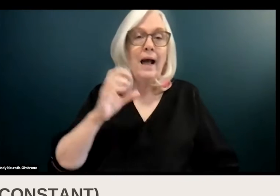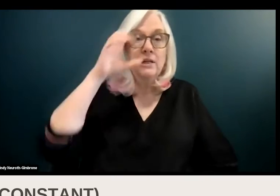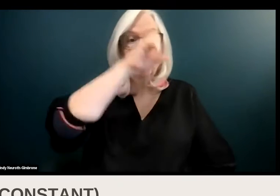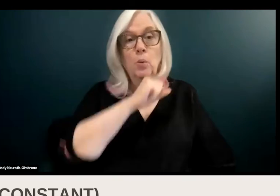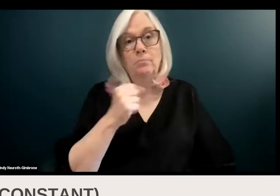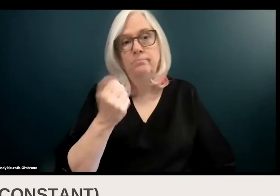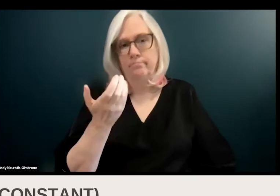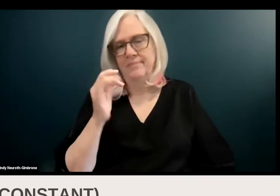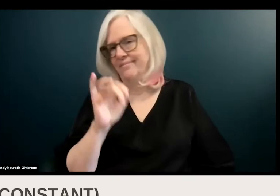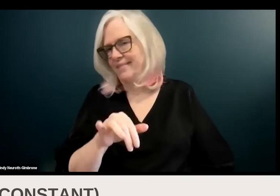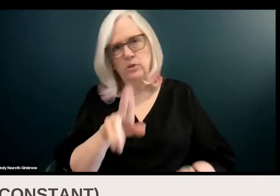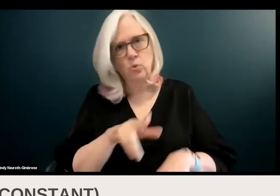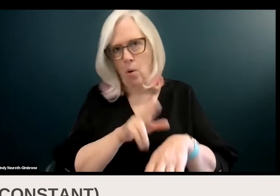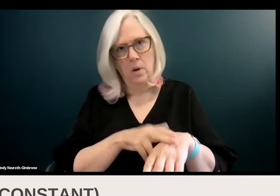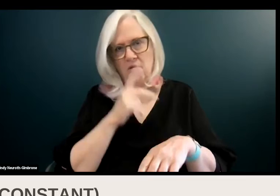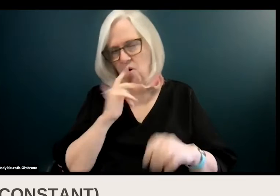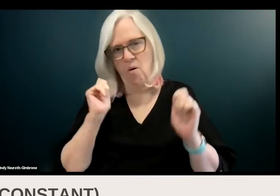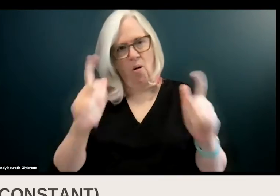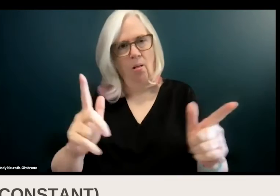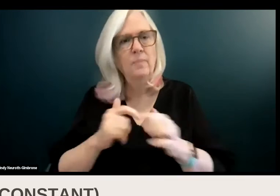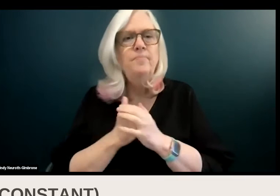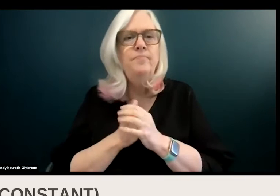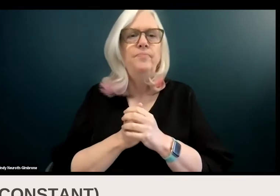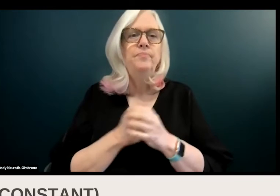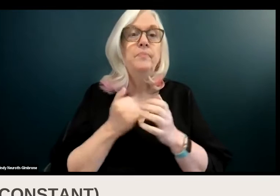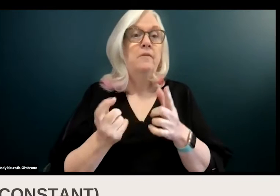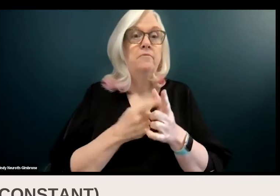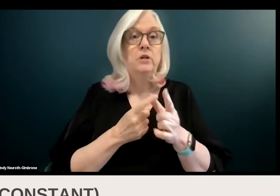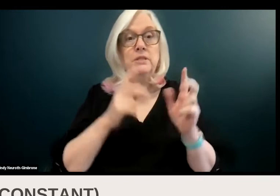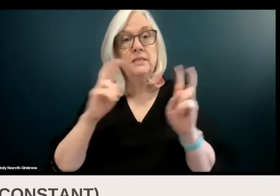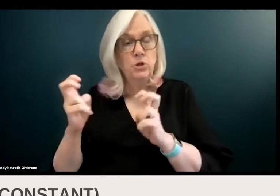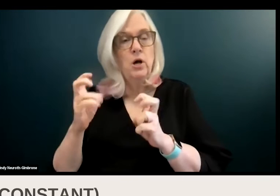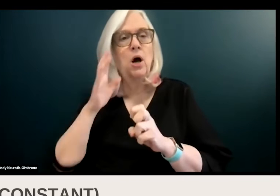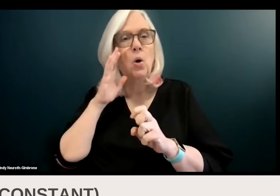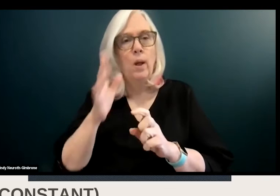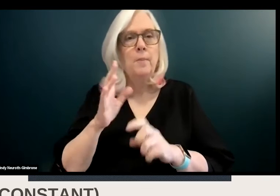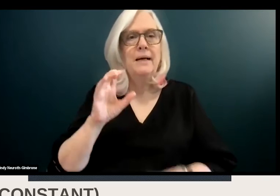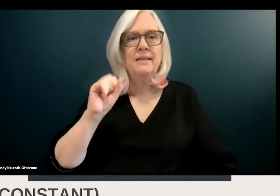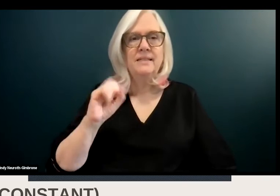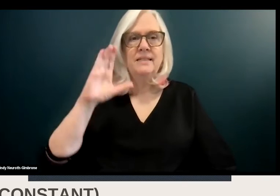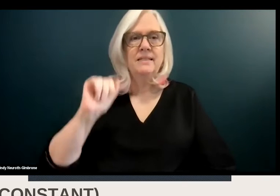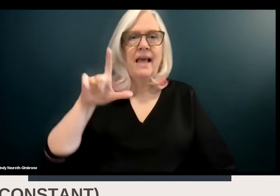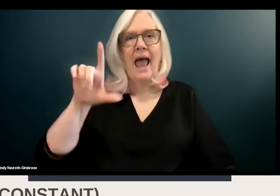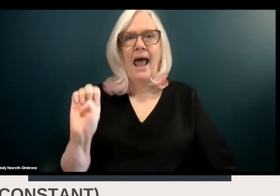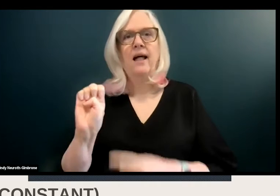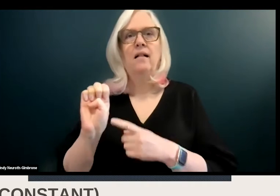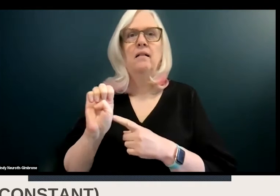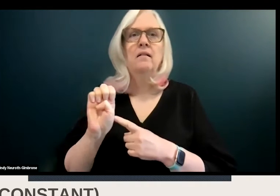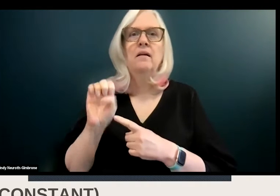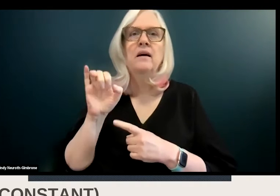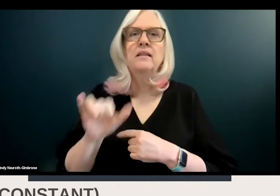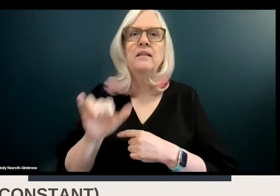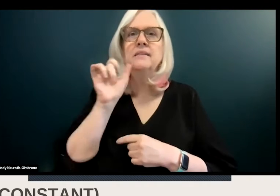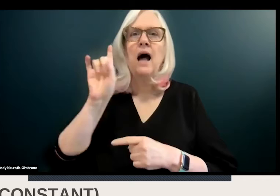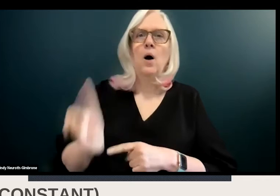for anyone. So our first issue is always going to be scale, and that's not just to do with